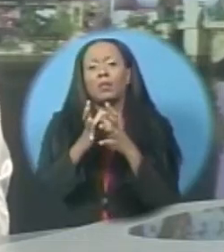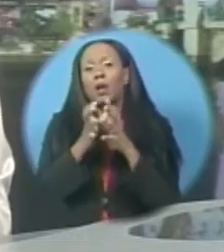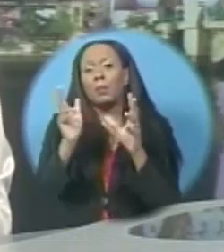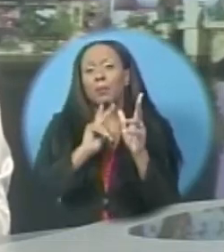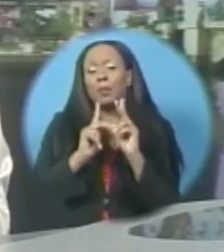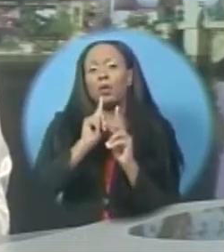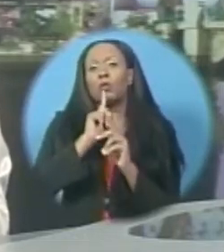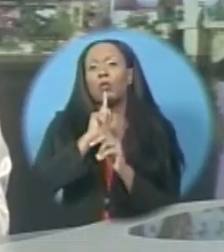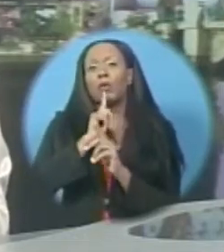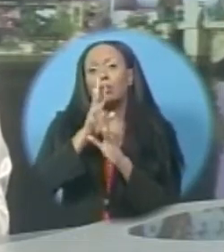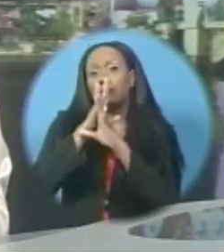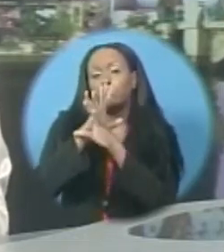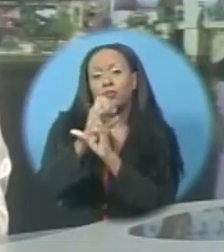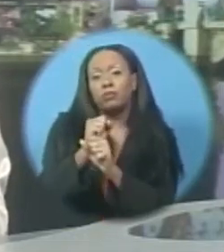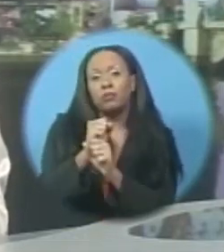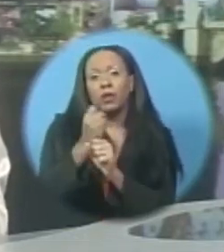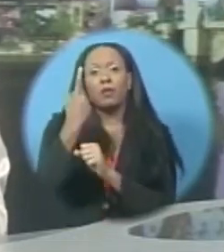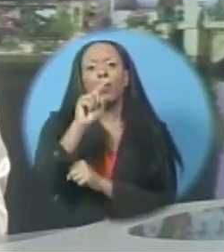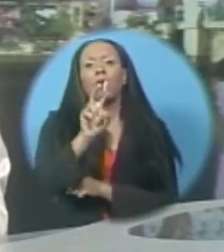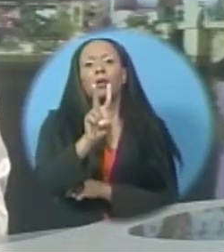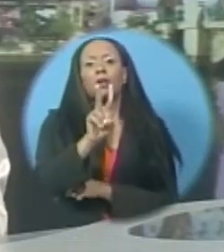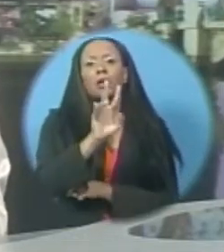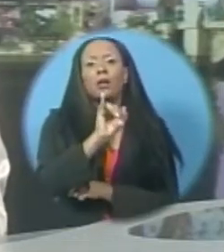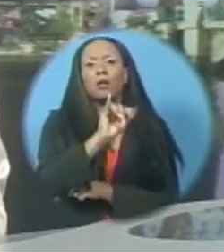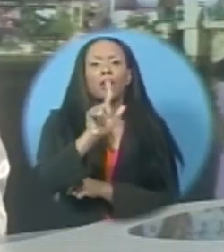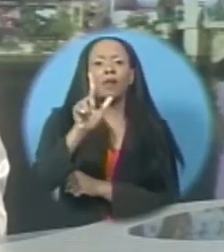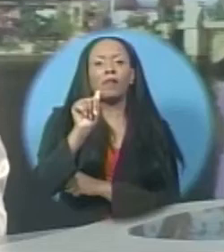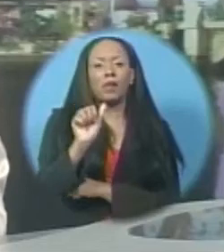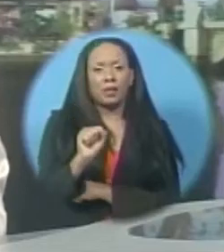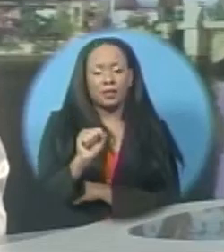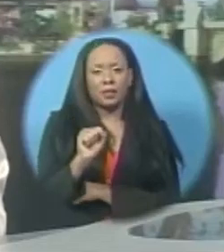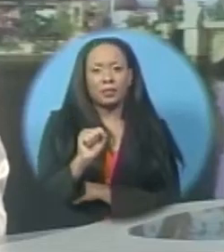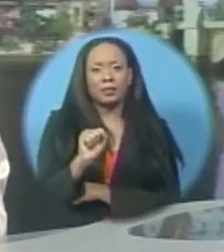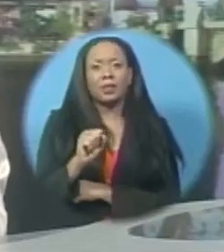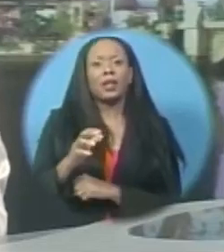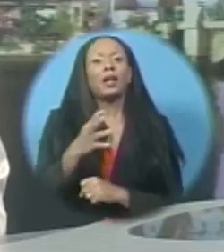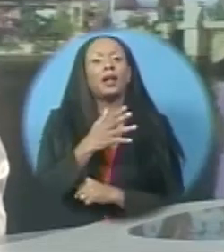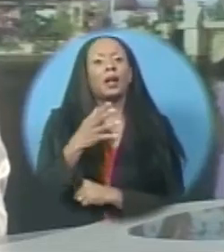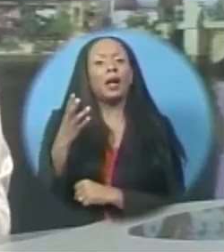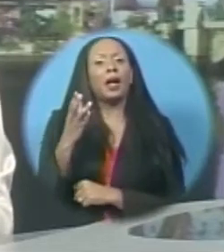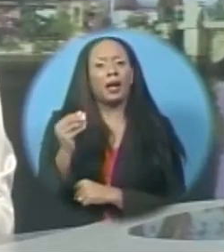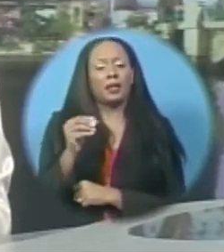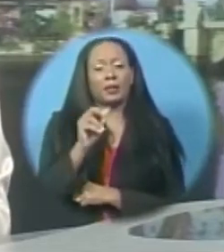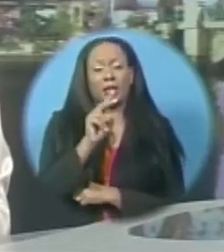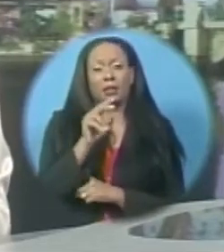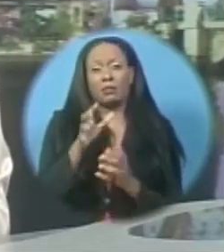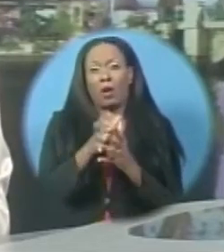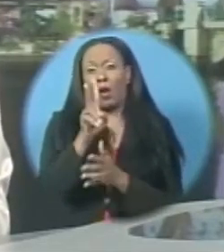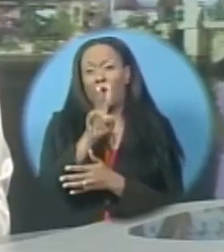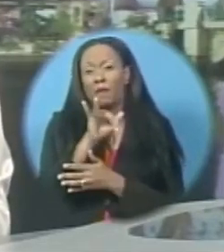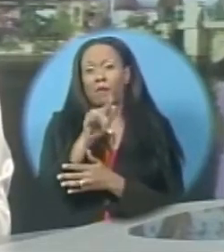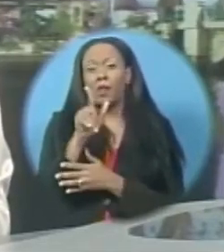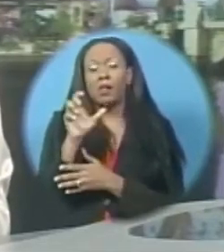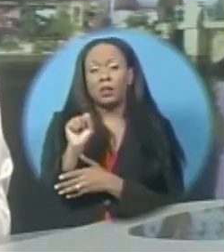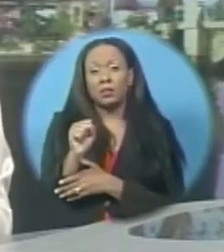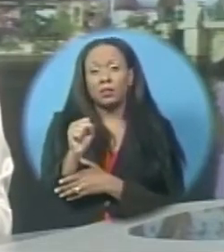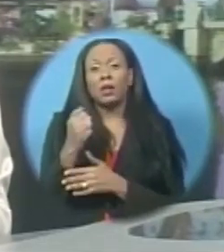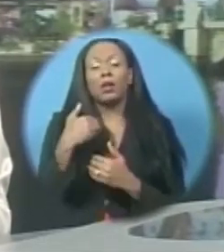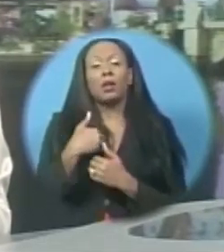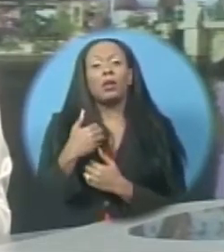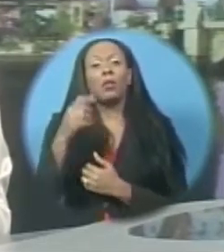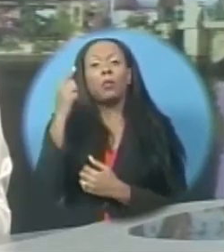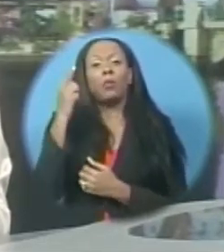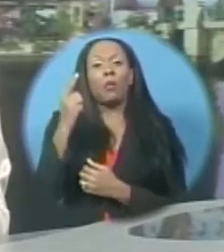renters, and a UK-based company, the Villa Collection, has given its stamp of approval, with its owner Andrea